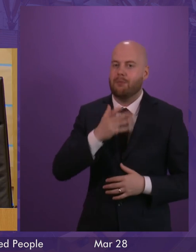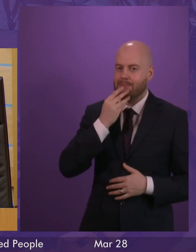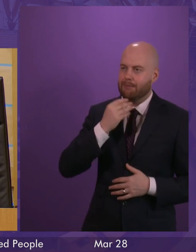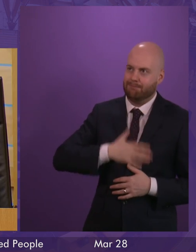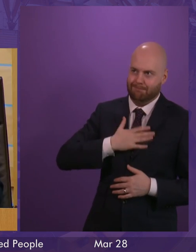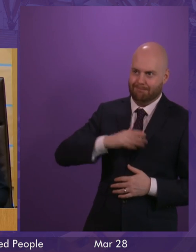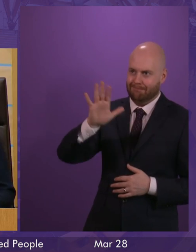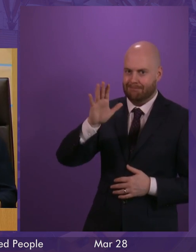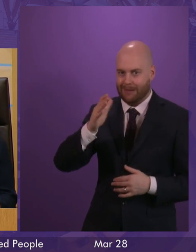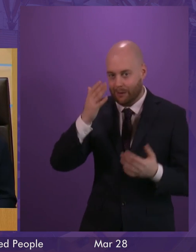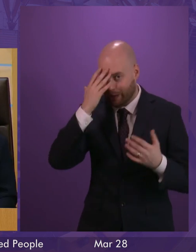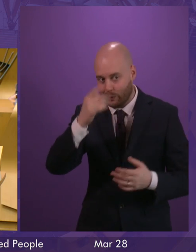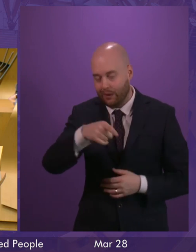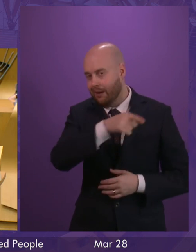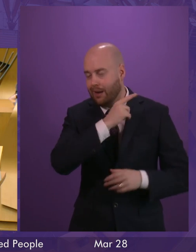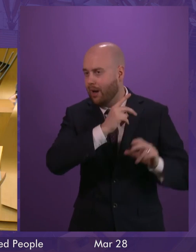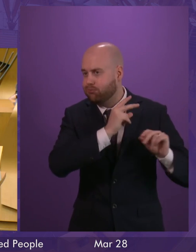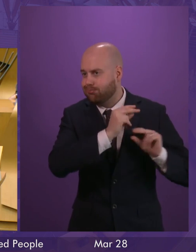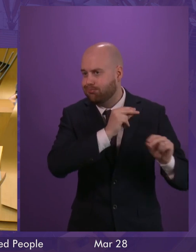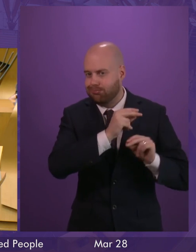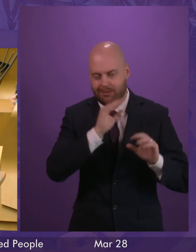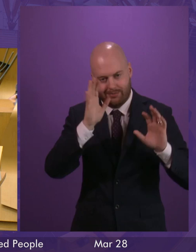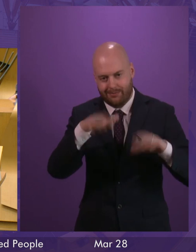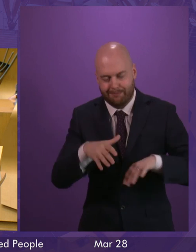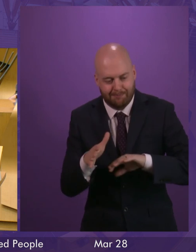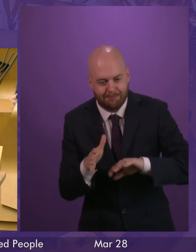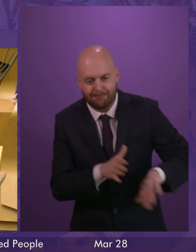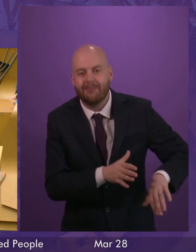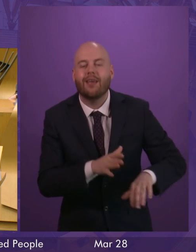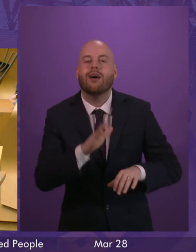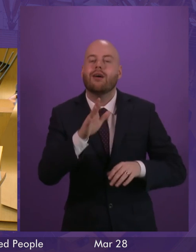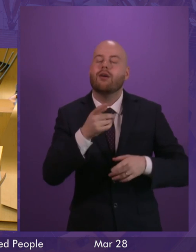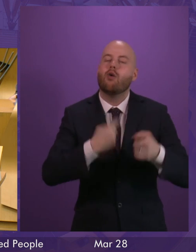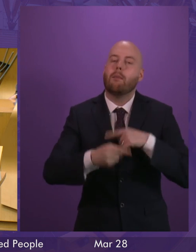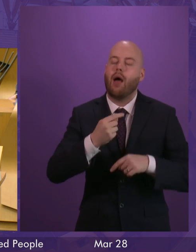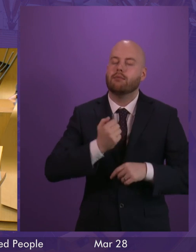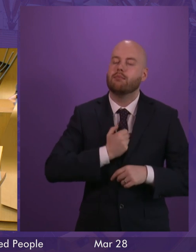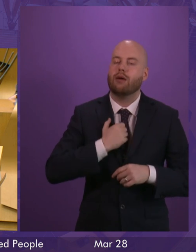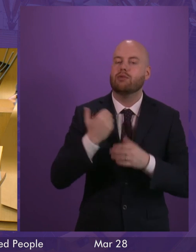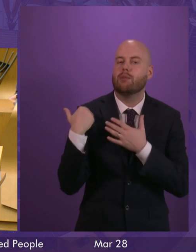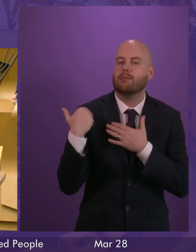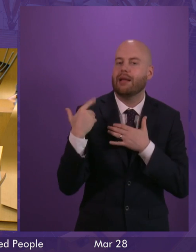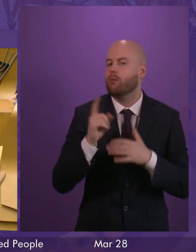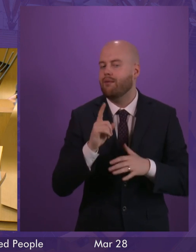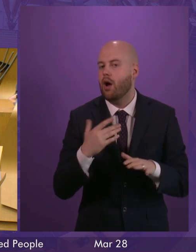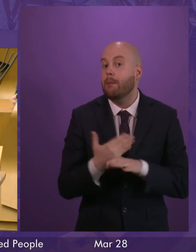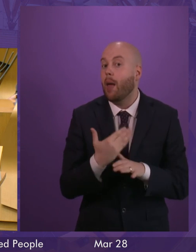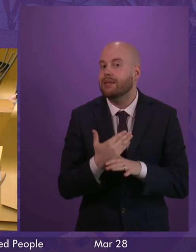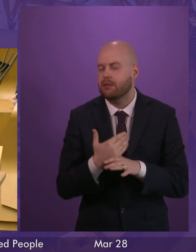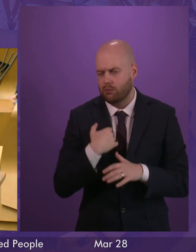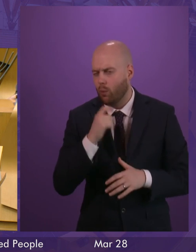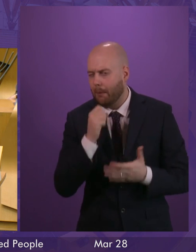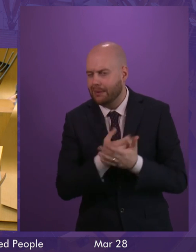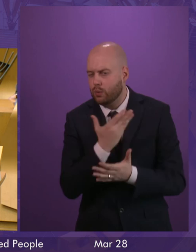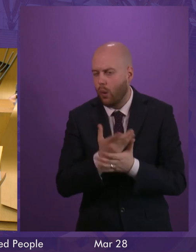just my perspective, perhaps. In relation to my responsibility for employment, I will continue to meet disabled people's organisations